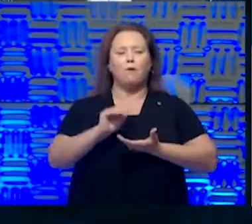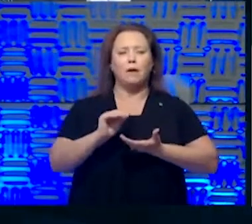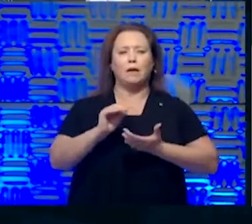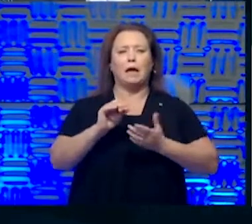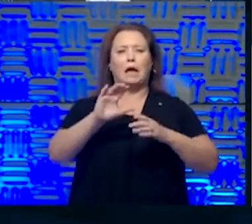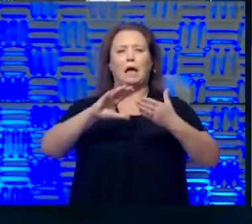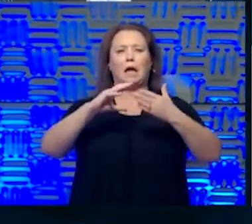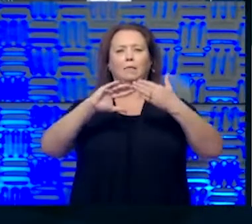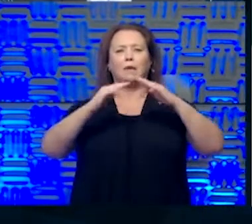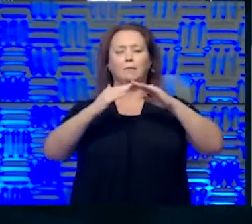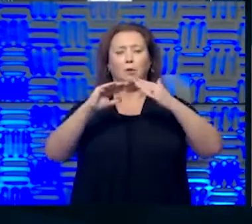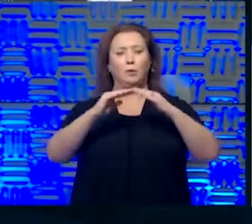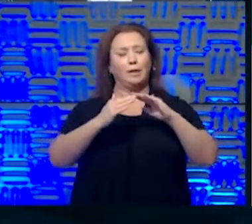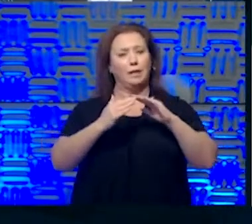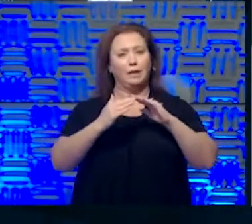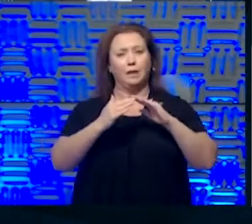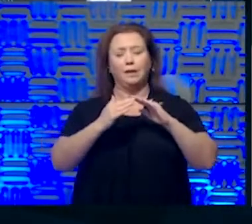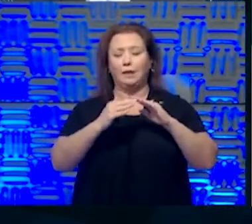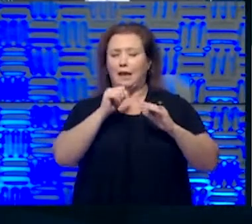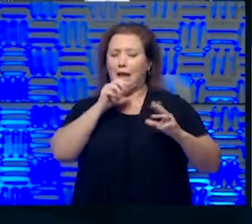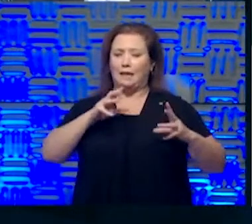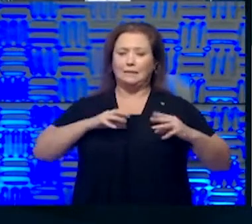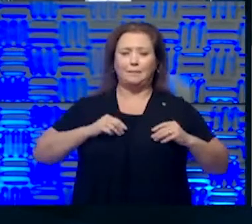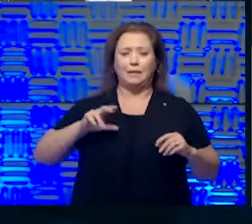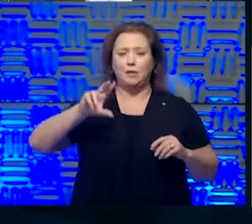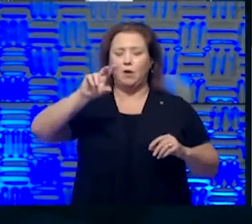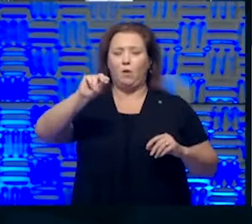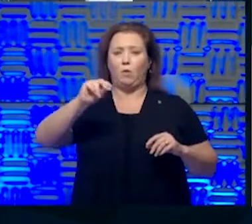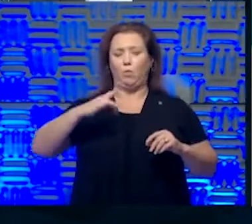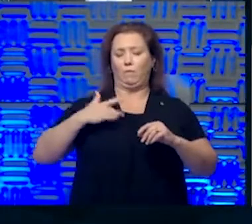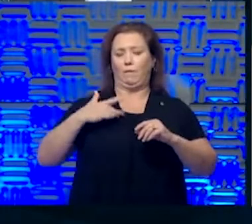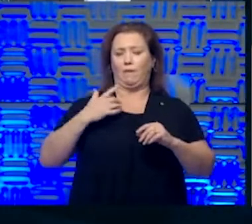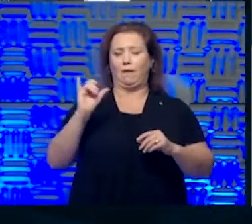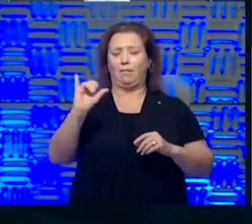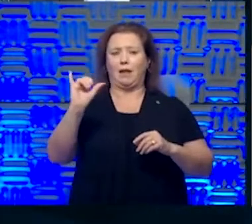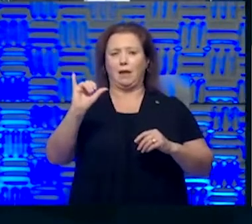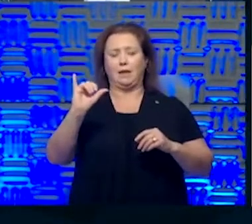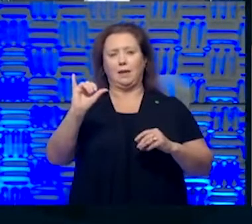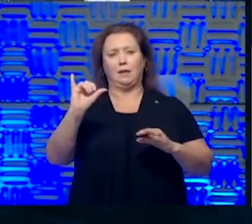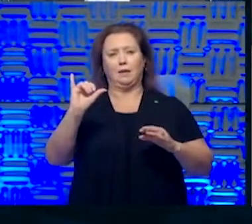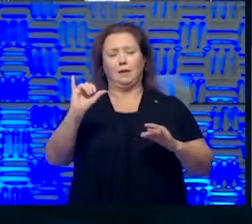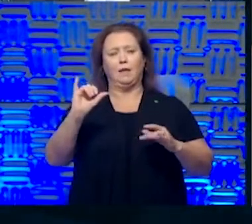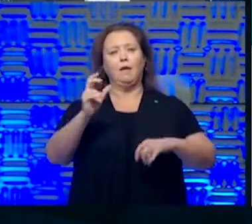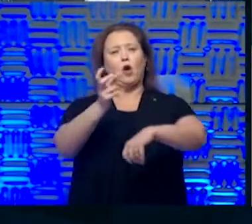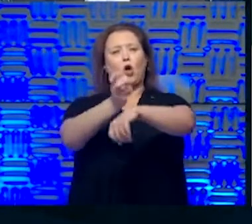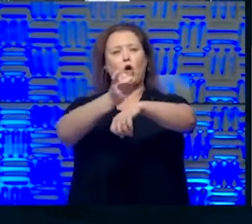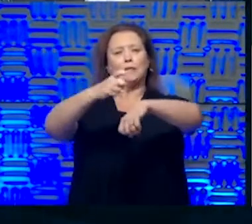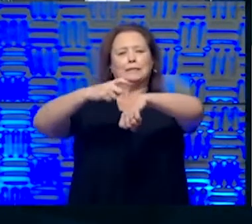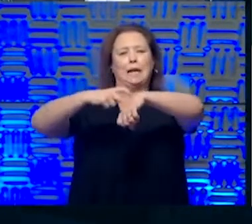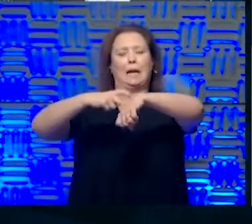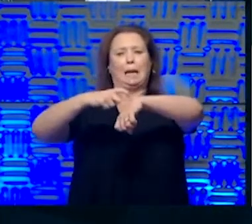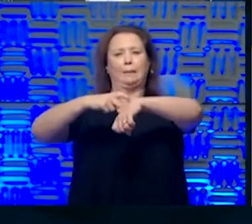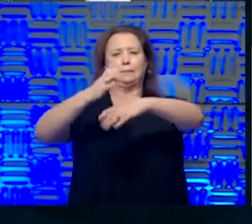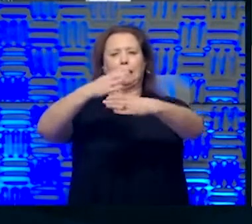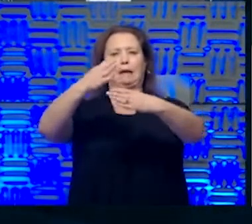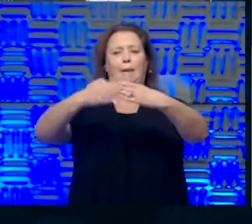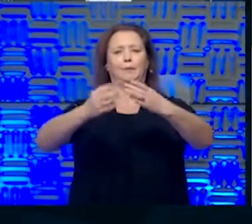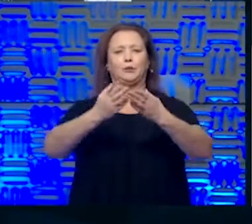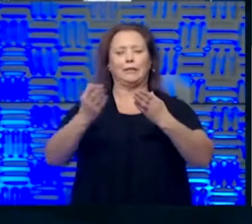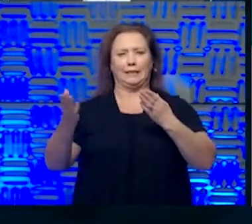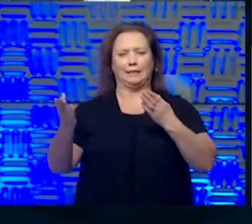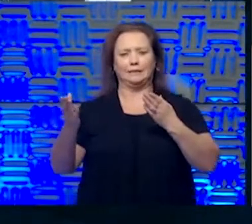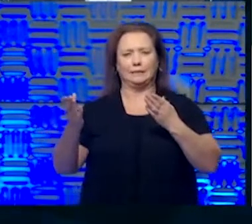community, not taking no for an answer when we felt like there might be difficulties in getting things done that we wanted to get